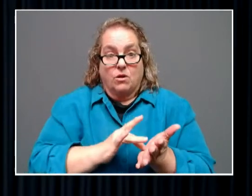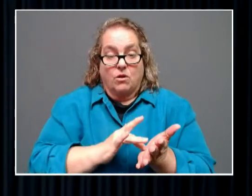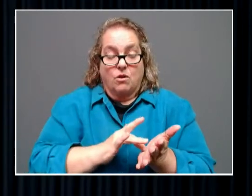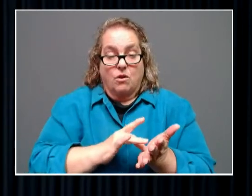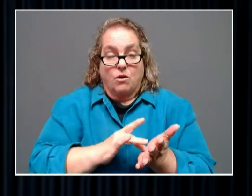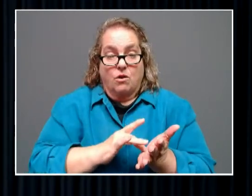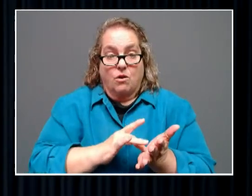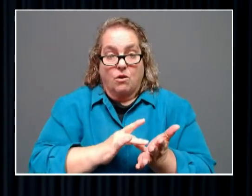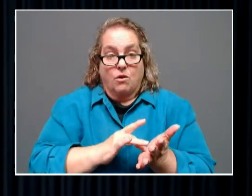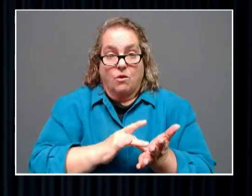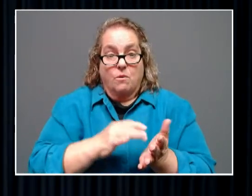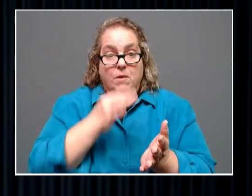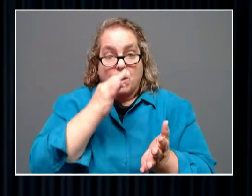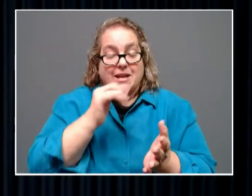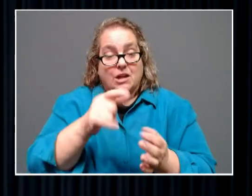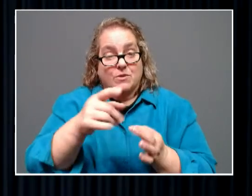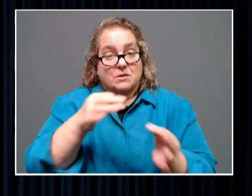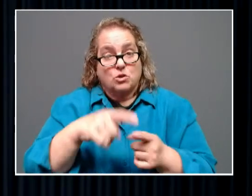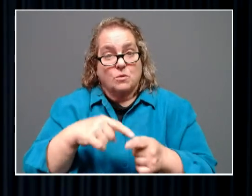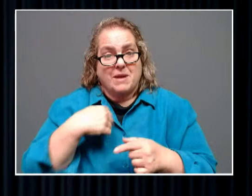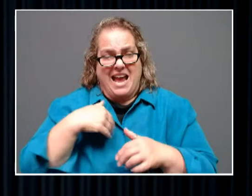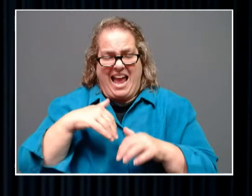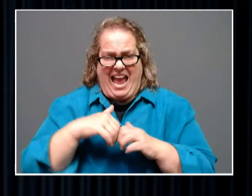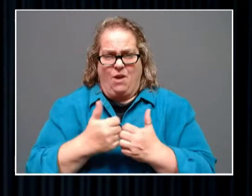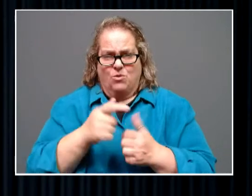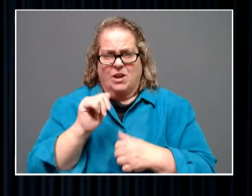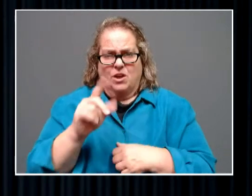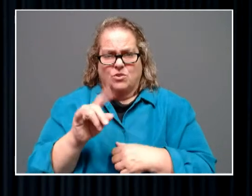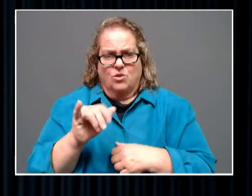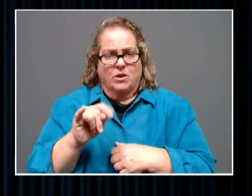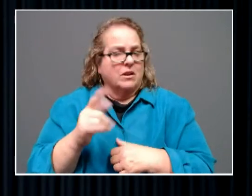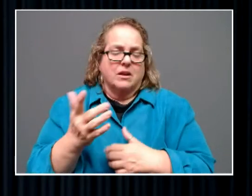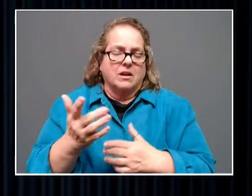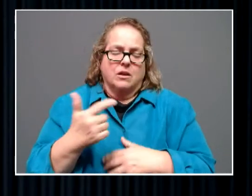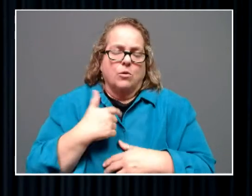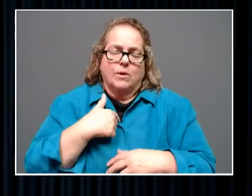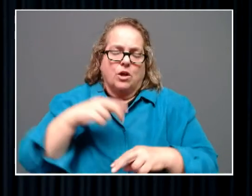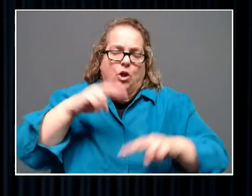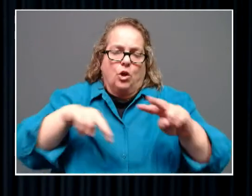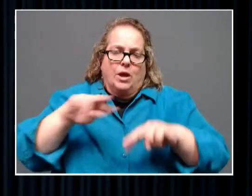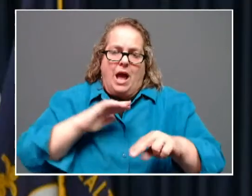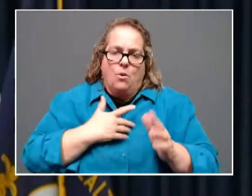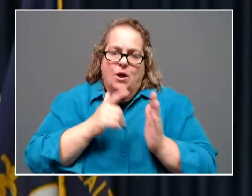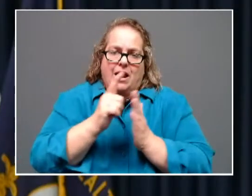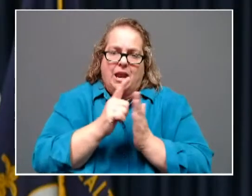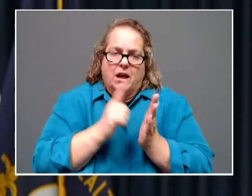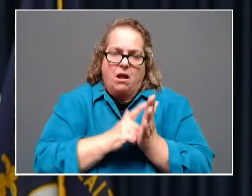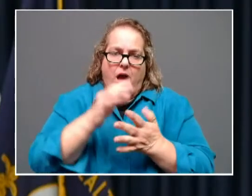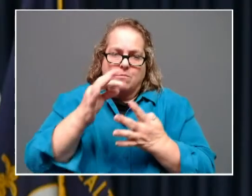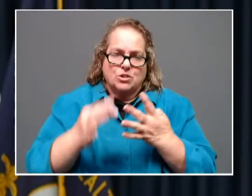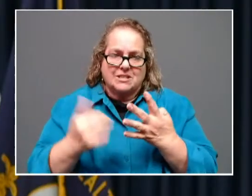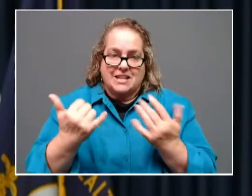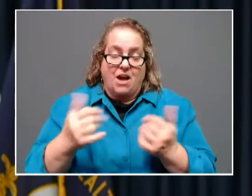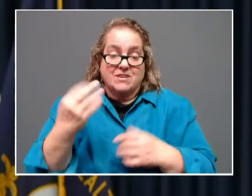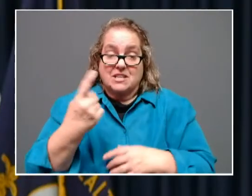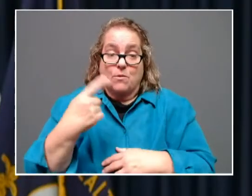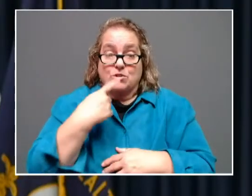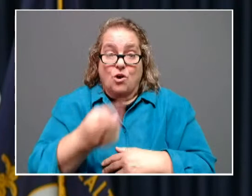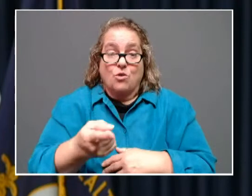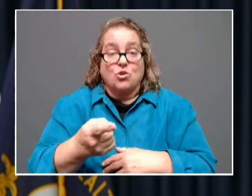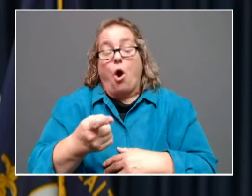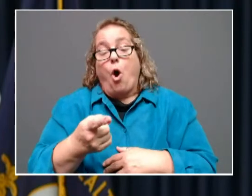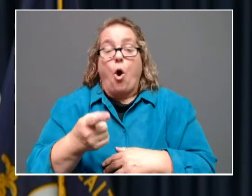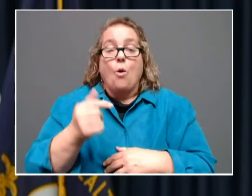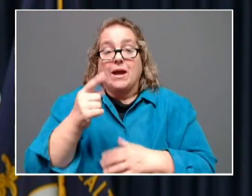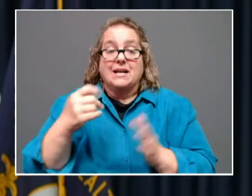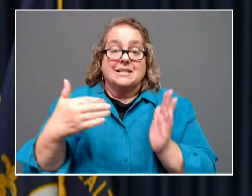this? Well, we're looking through our legal options right now. If someone has just told you carte blanche, it's against the law,